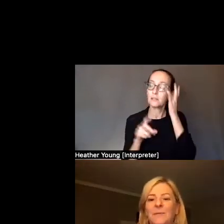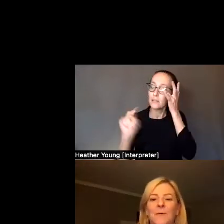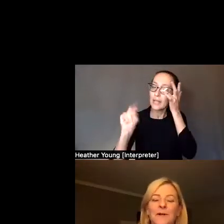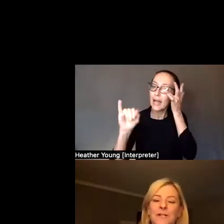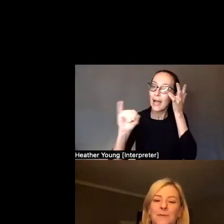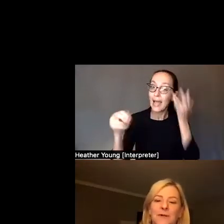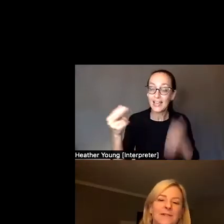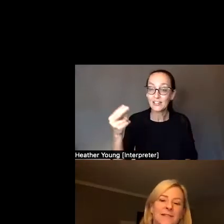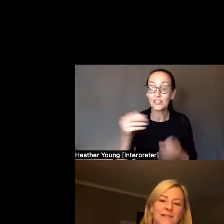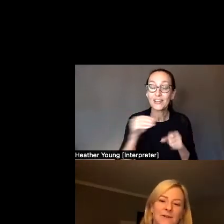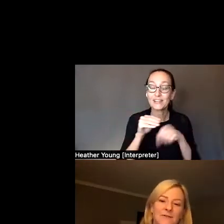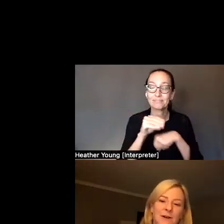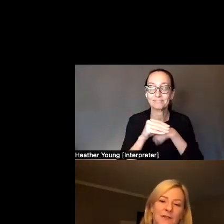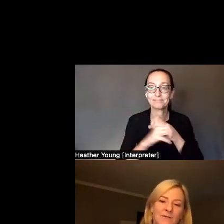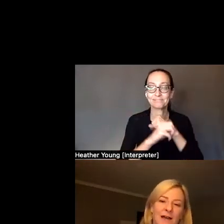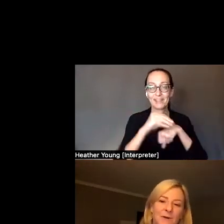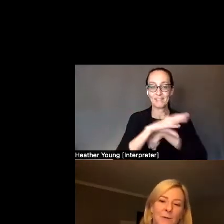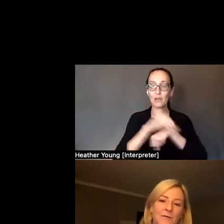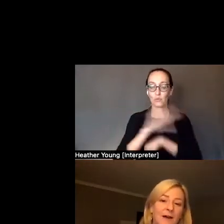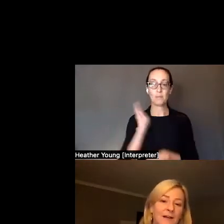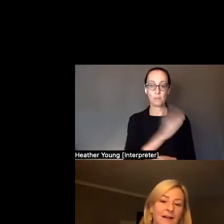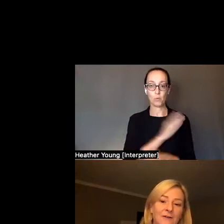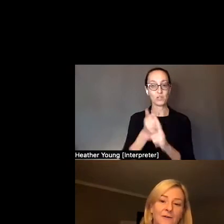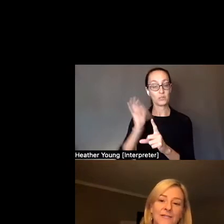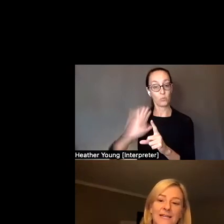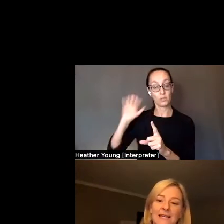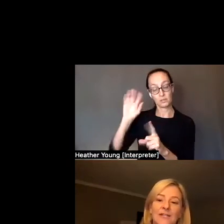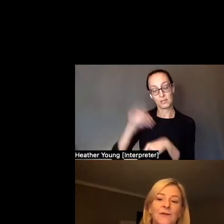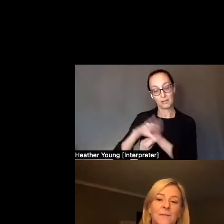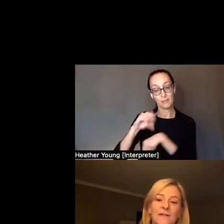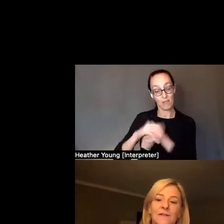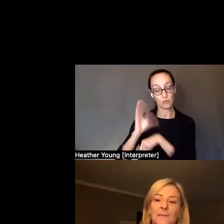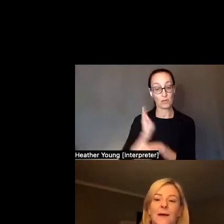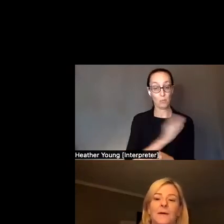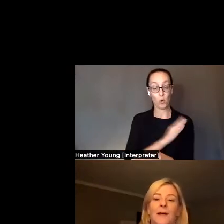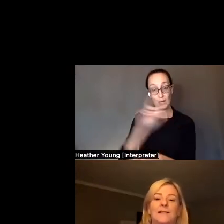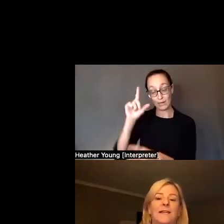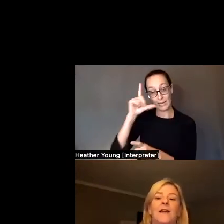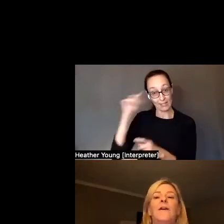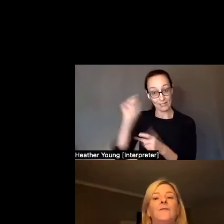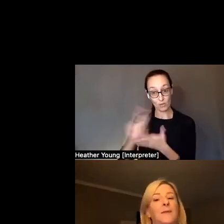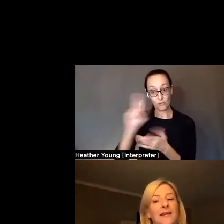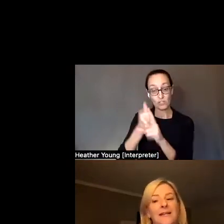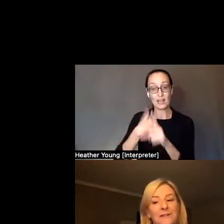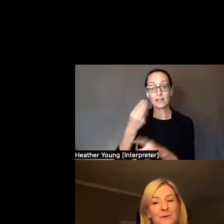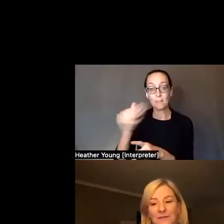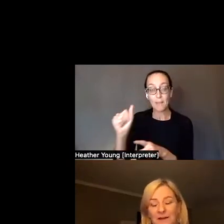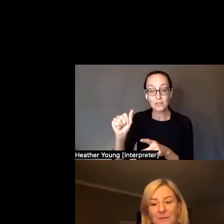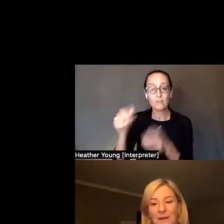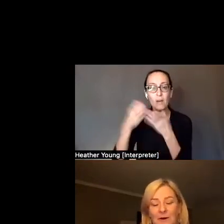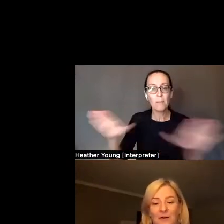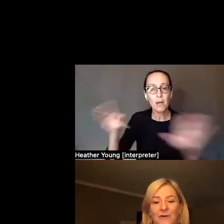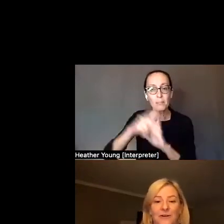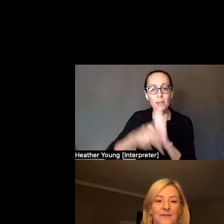Advisory Board. She previously served on the advisory board of Gallaudet University, and she holds a master's in public policy from the Kennedy School of